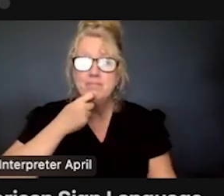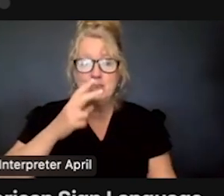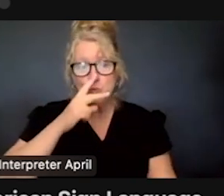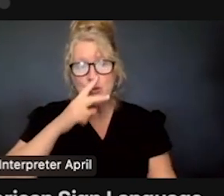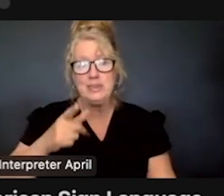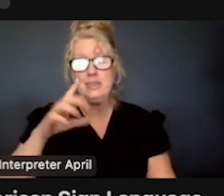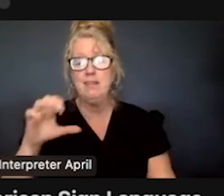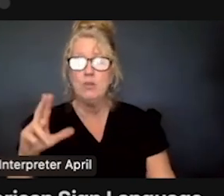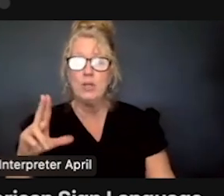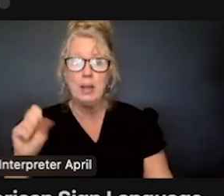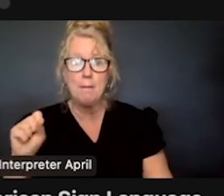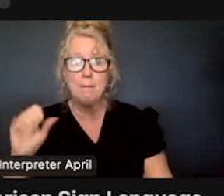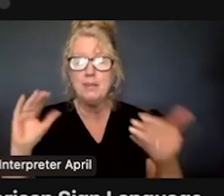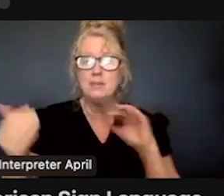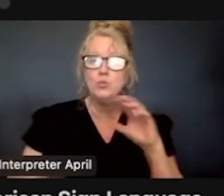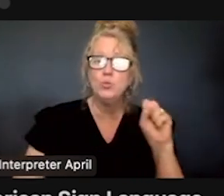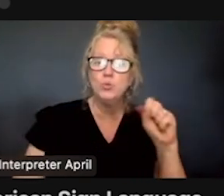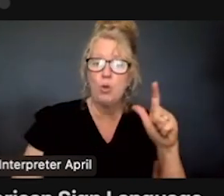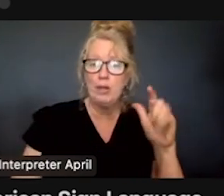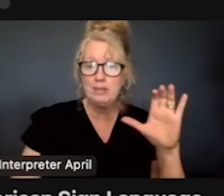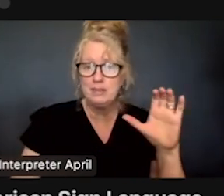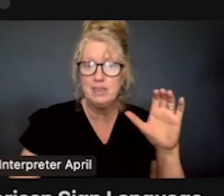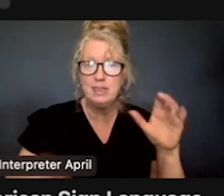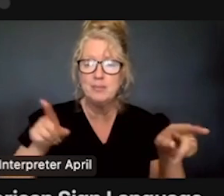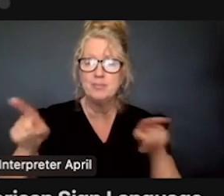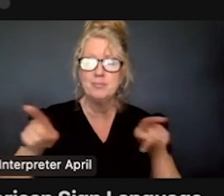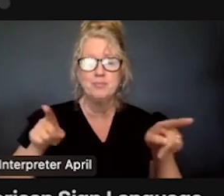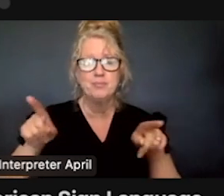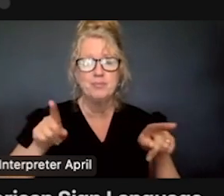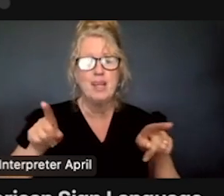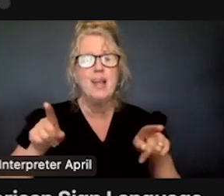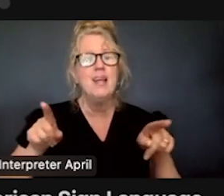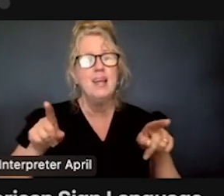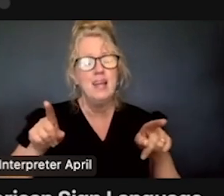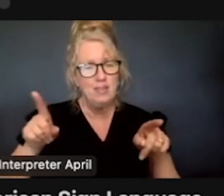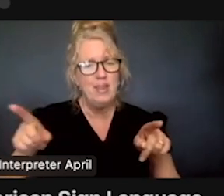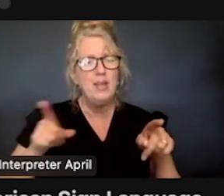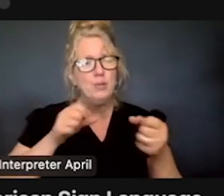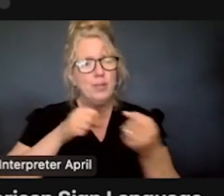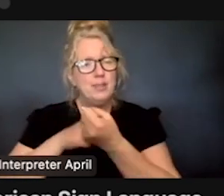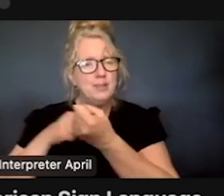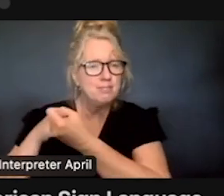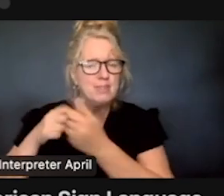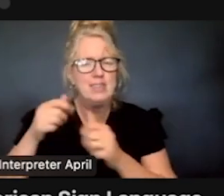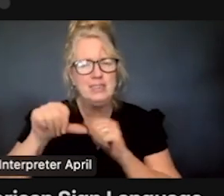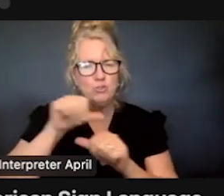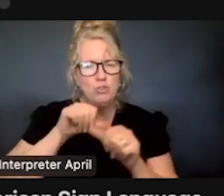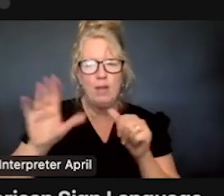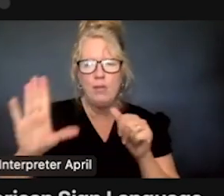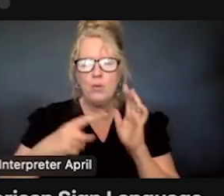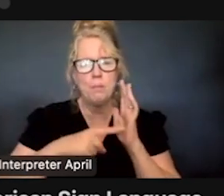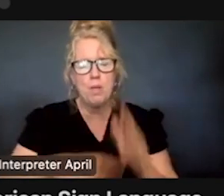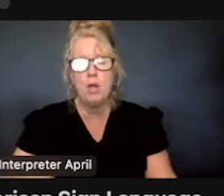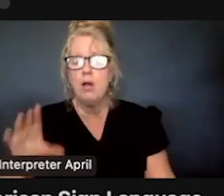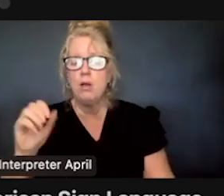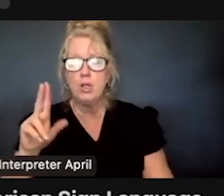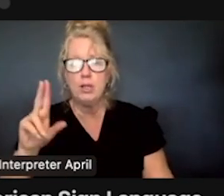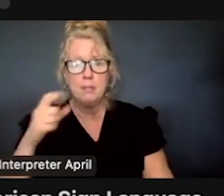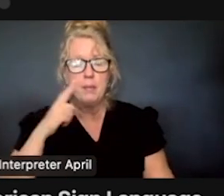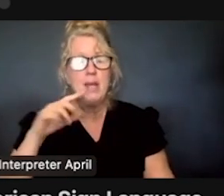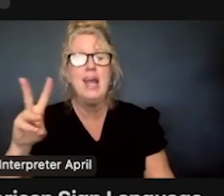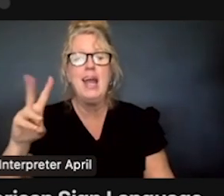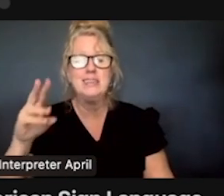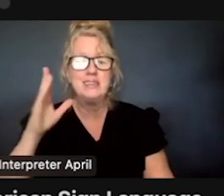Columbus versus Salt Lake, they each kind of complement each other's models. Columbus has 60